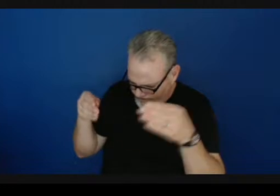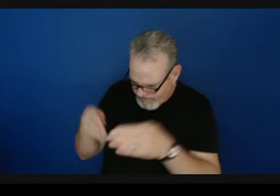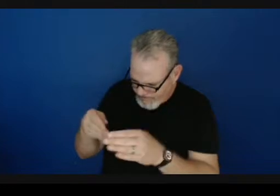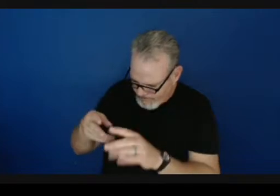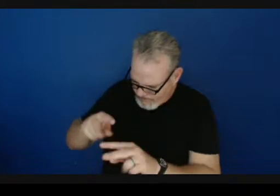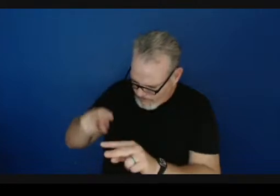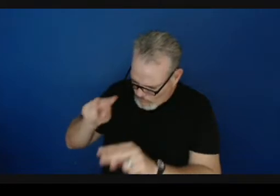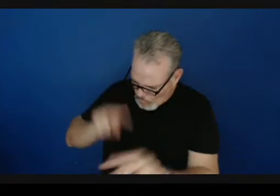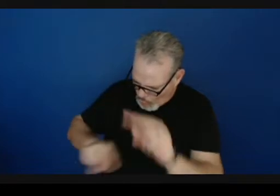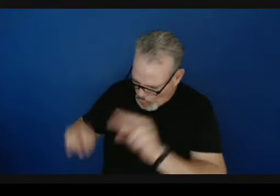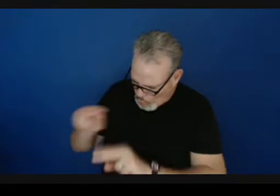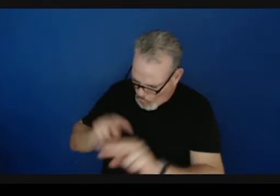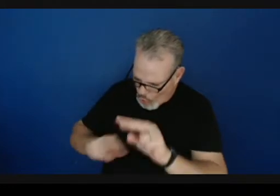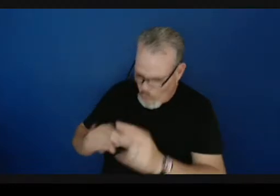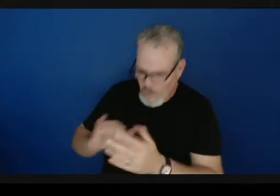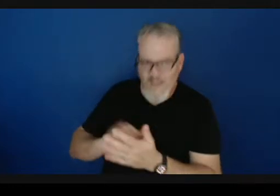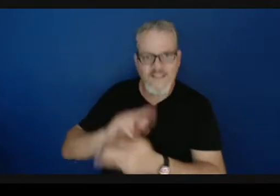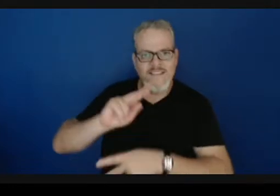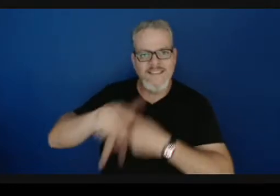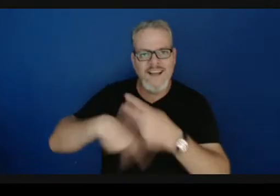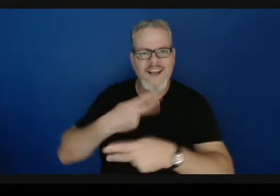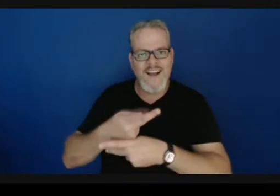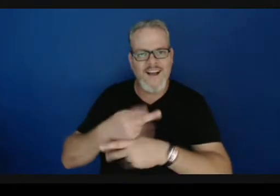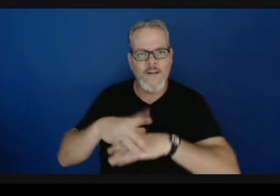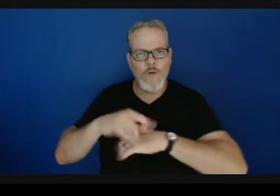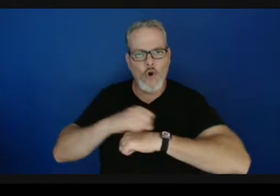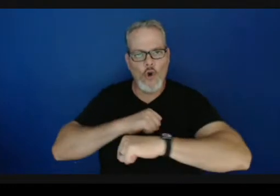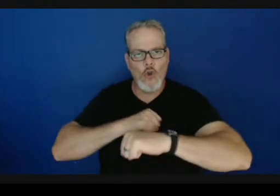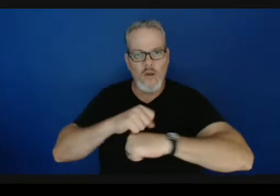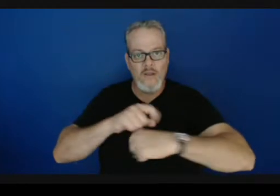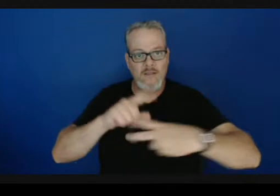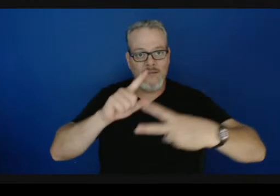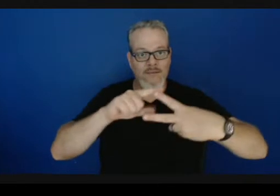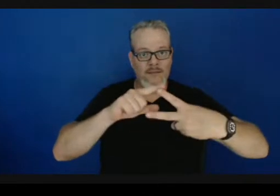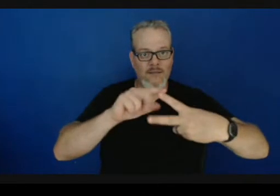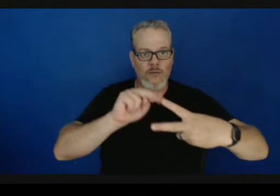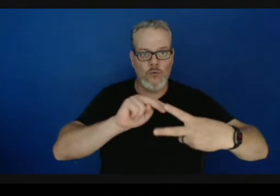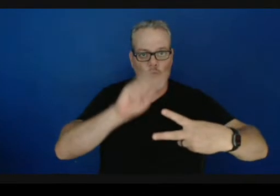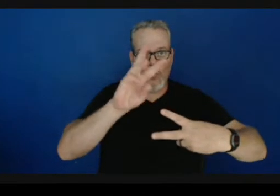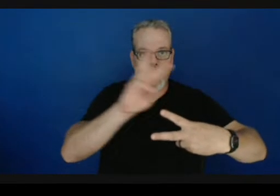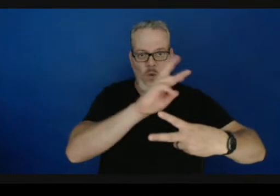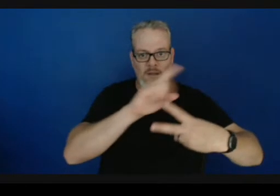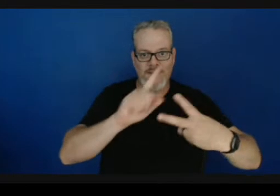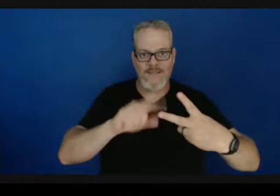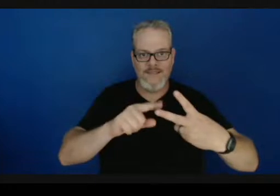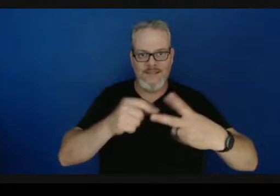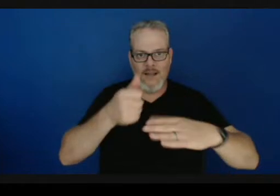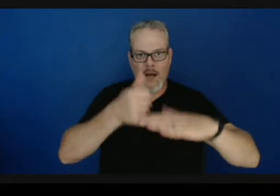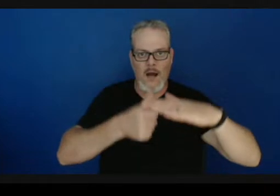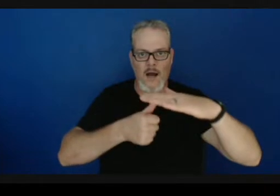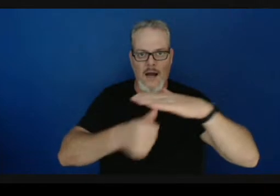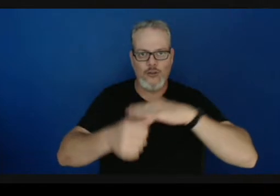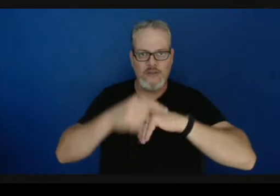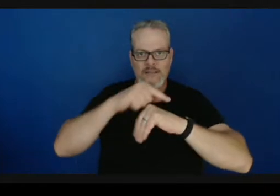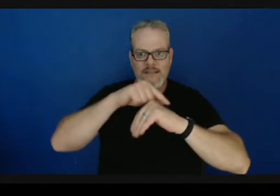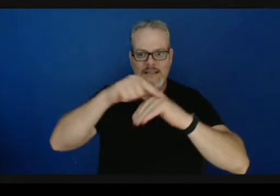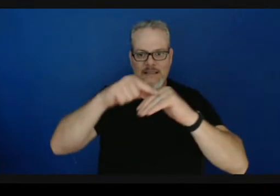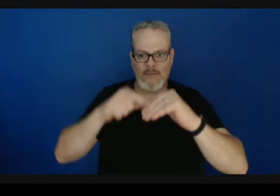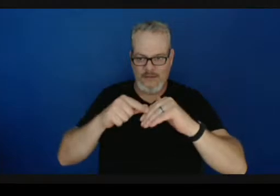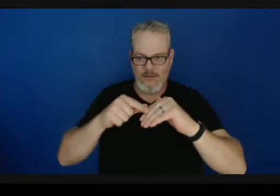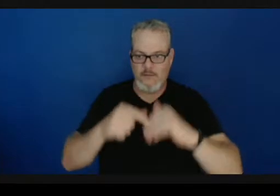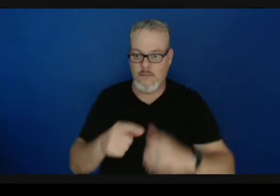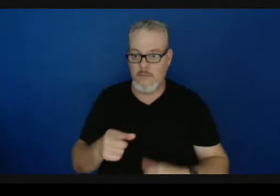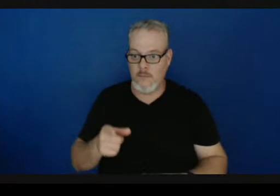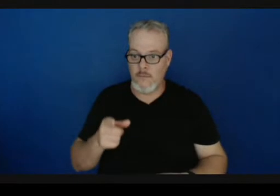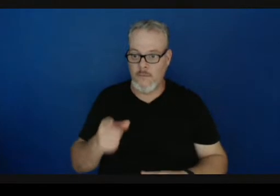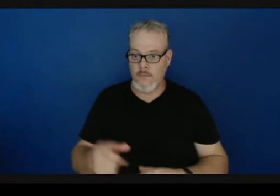earthquakes, northwest and beneath the summit. So those earthquakes were all over the place. It wasn't